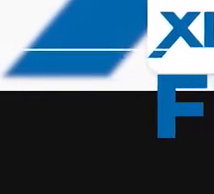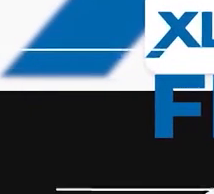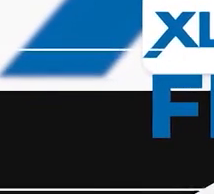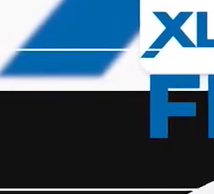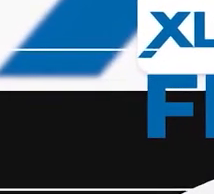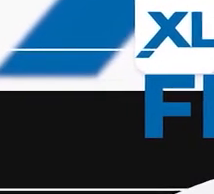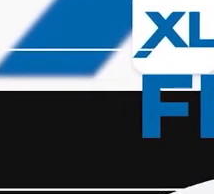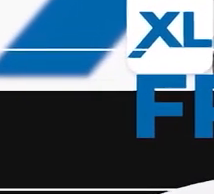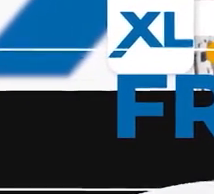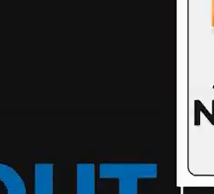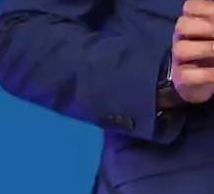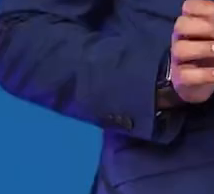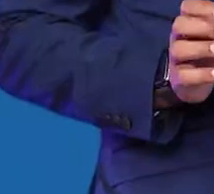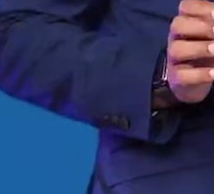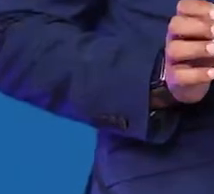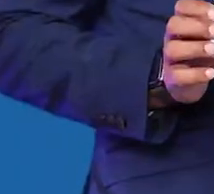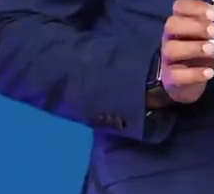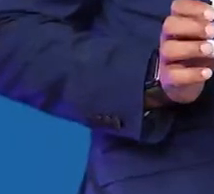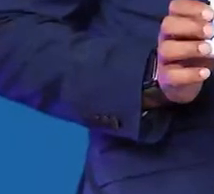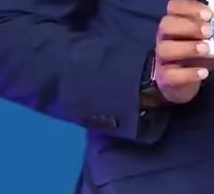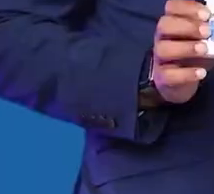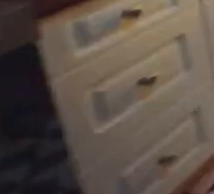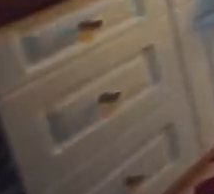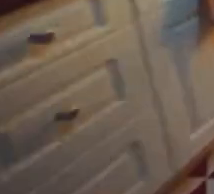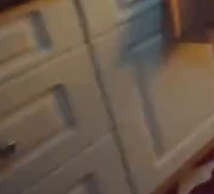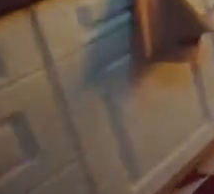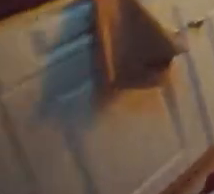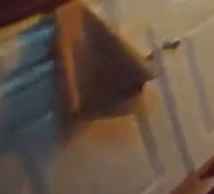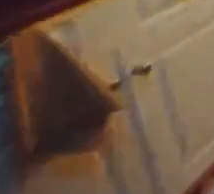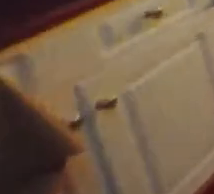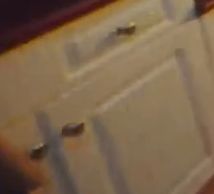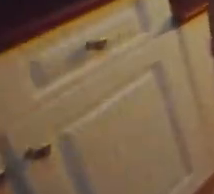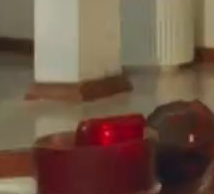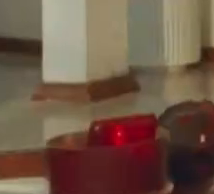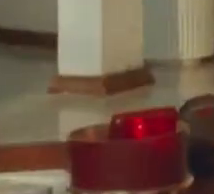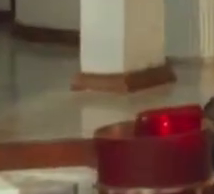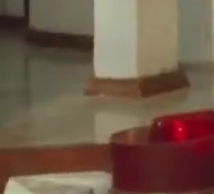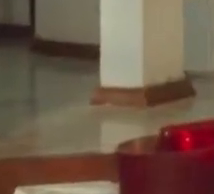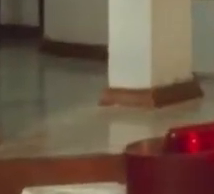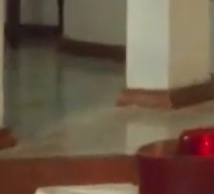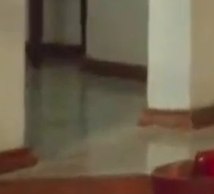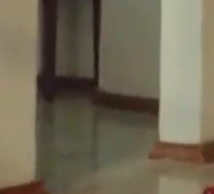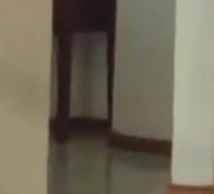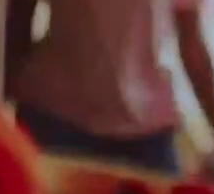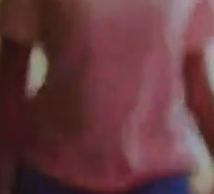know, beauty works from the inside out. Mealtime rules.